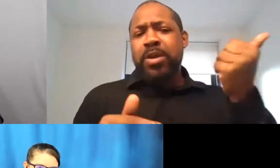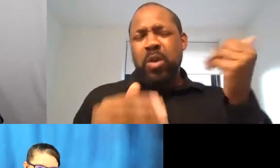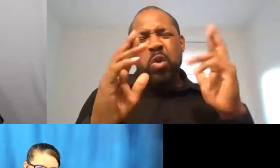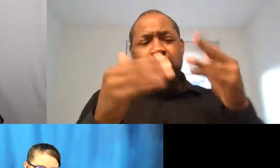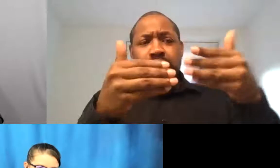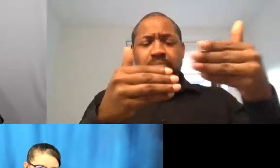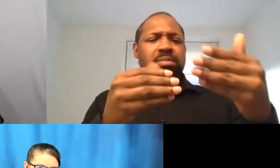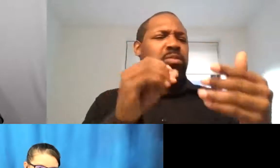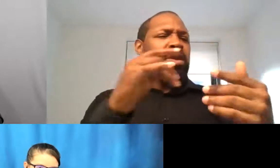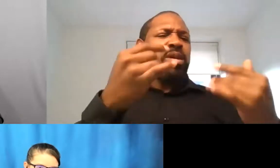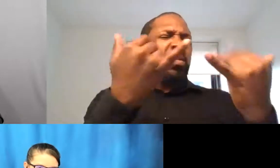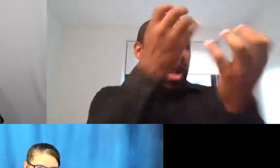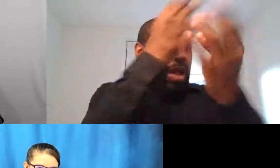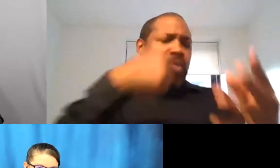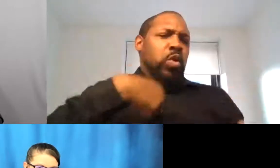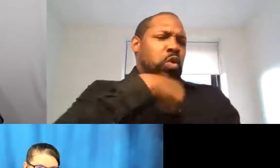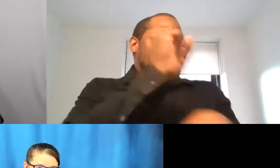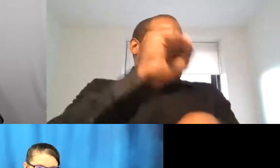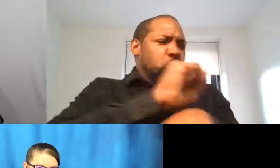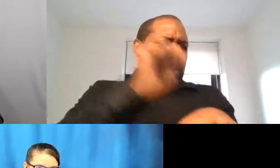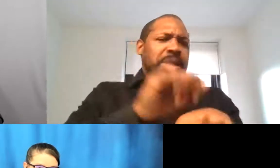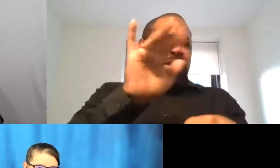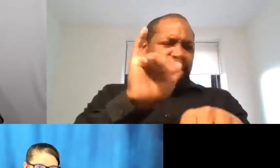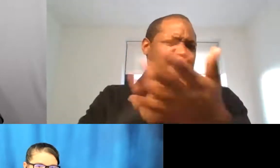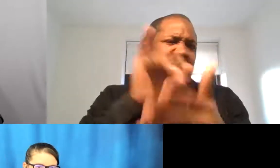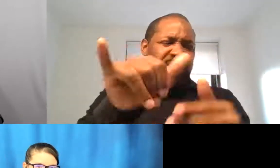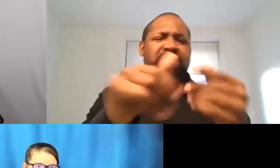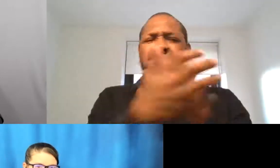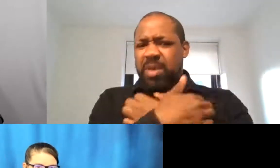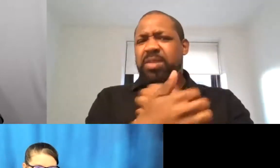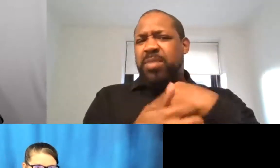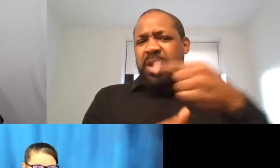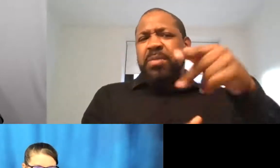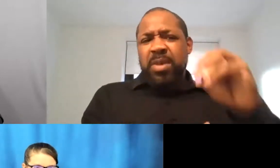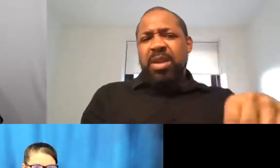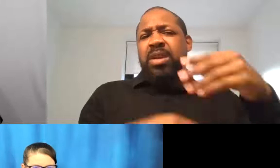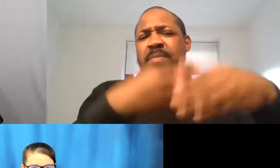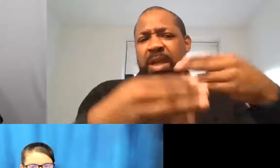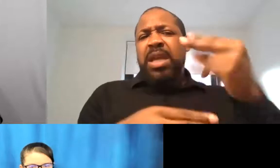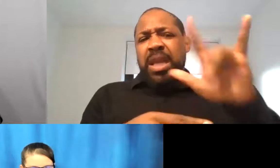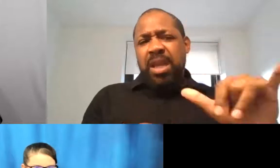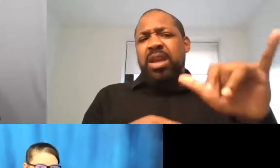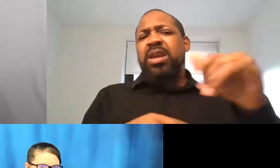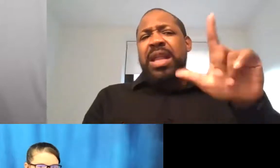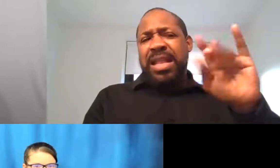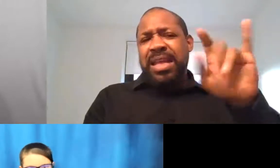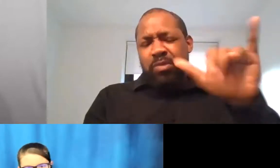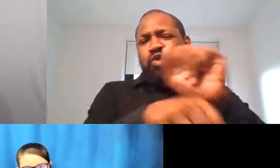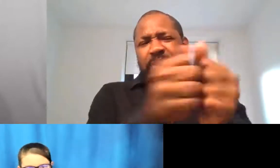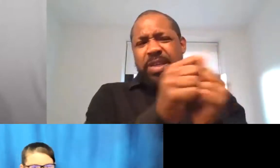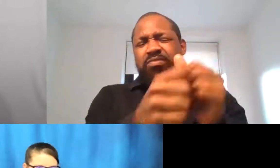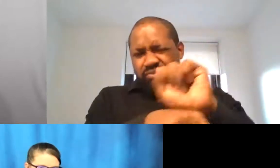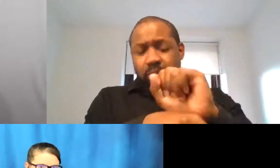in the near future to get something a little bit better out, but we are continuing to work on that. Mike Bear, Pam,